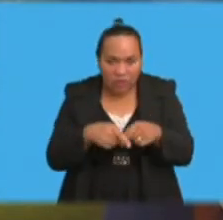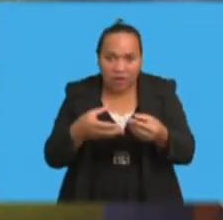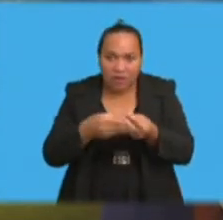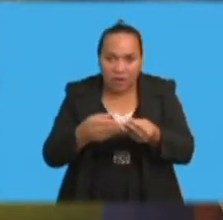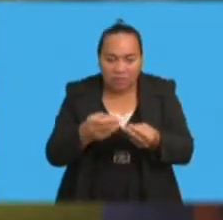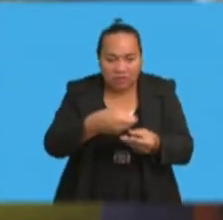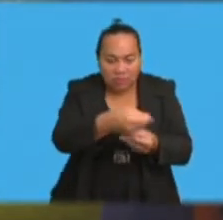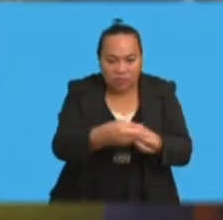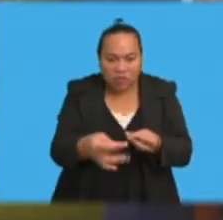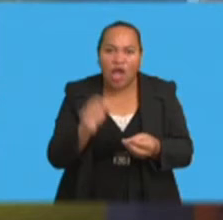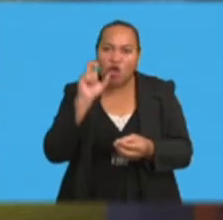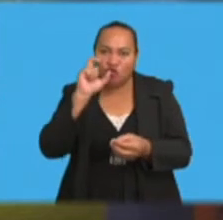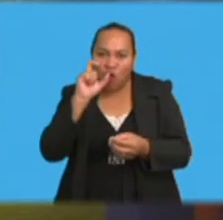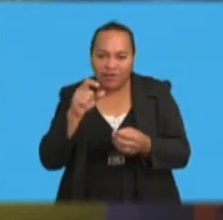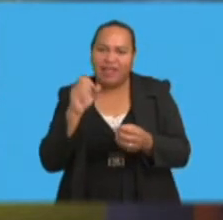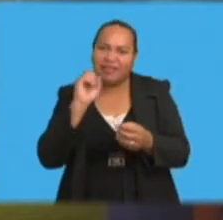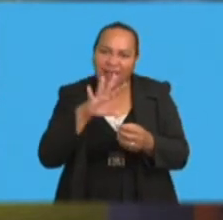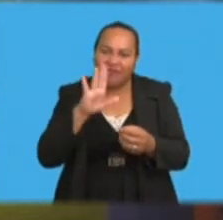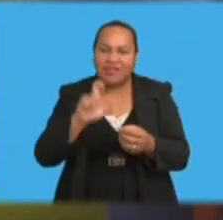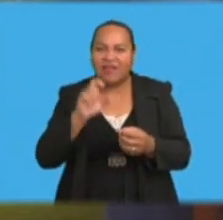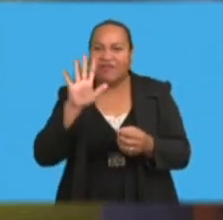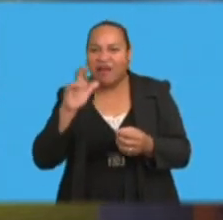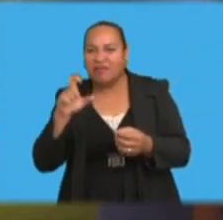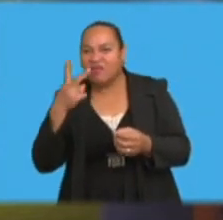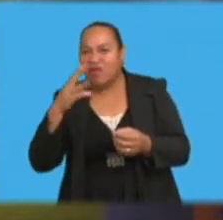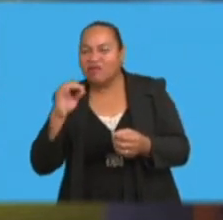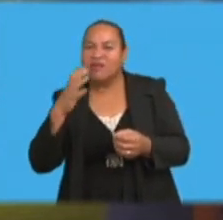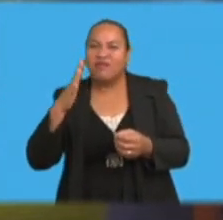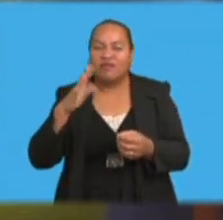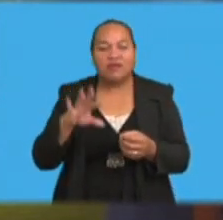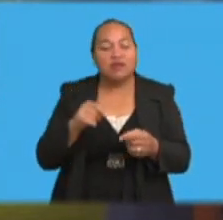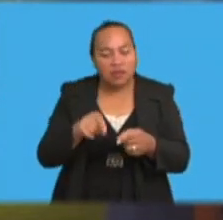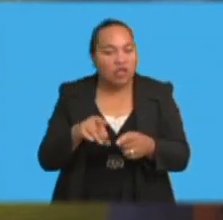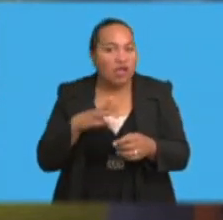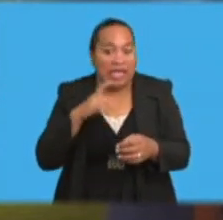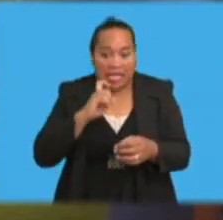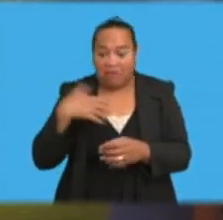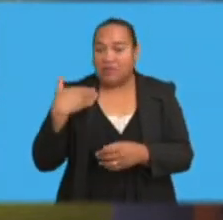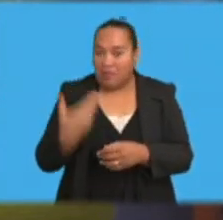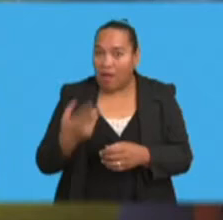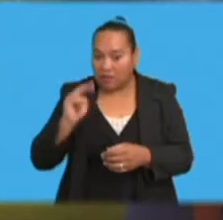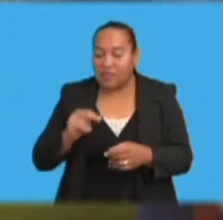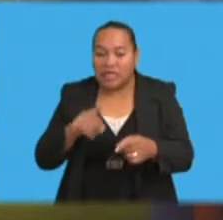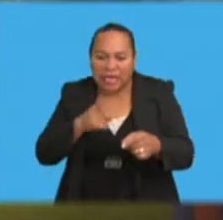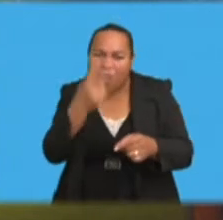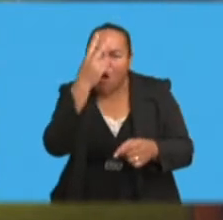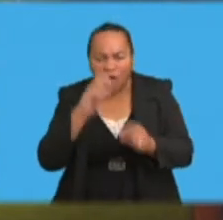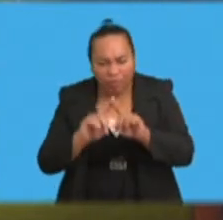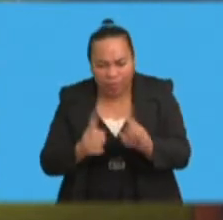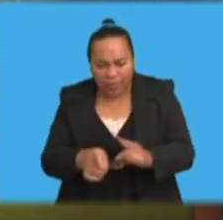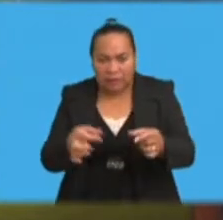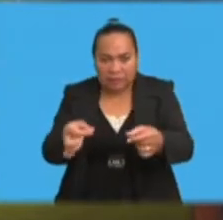circulation. It issues notes and coins that are commensurate with demand for payment purposes, and redeems any notes or coins